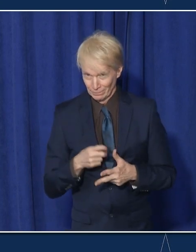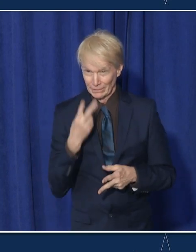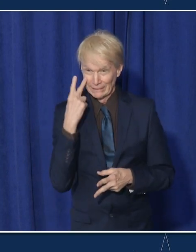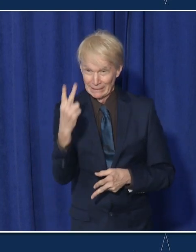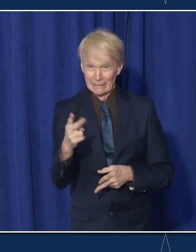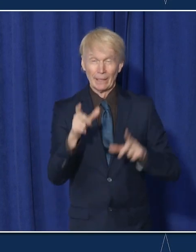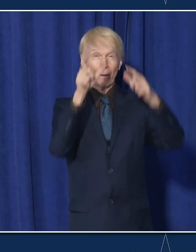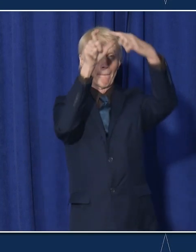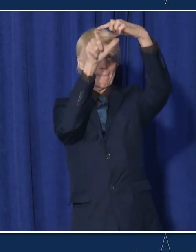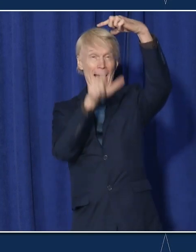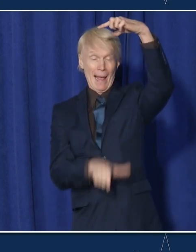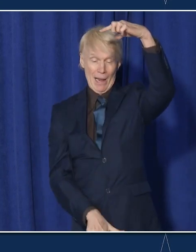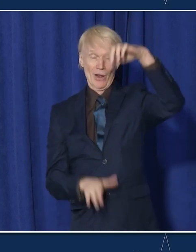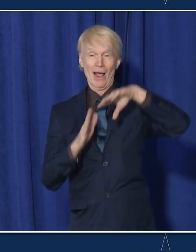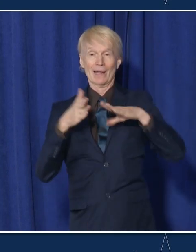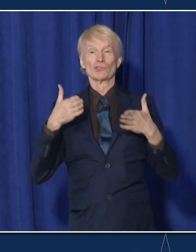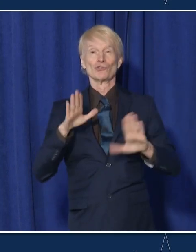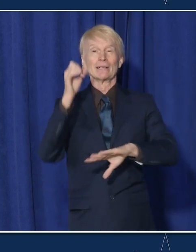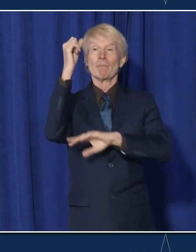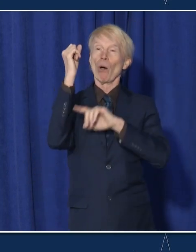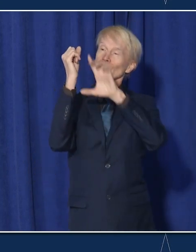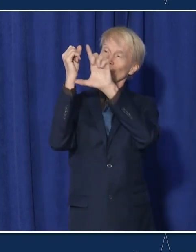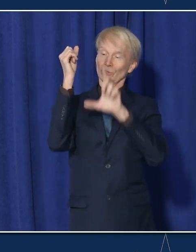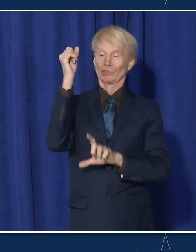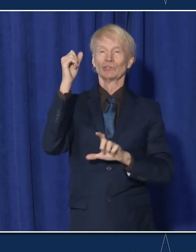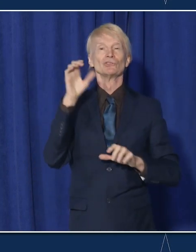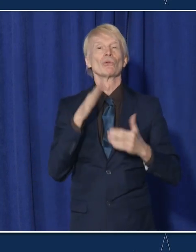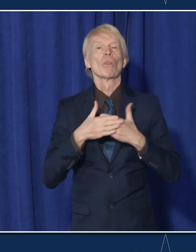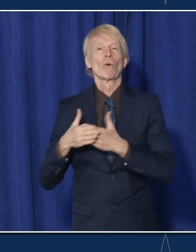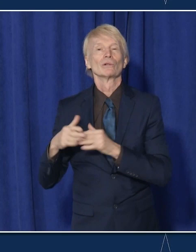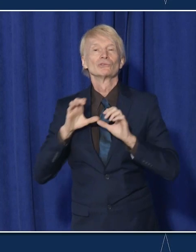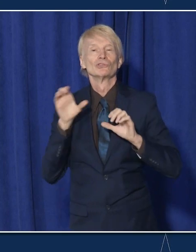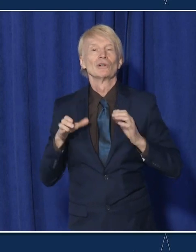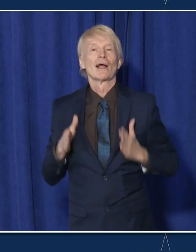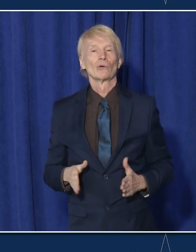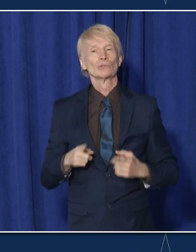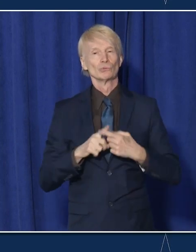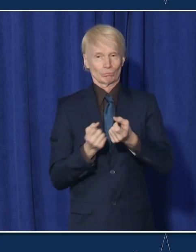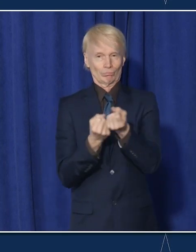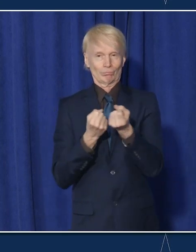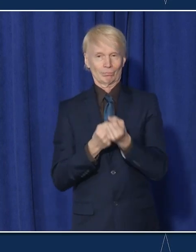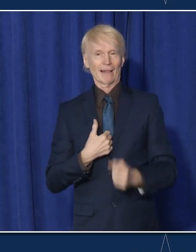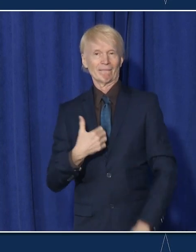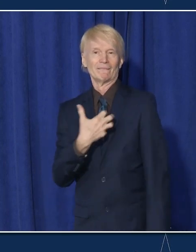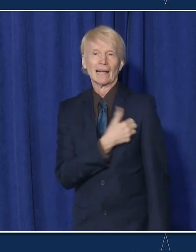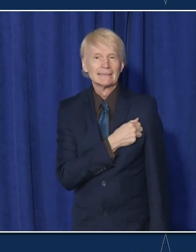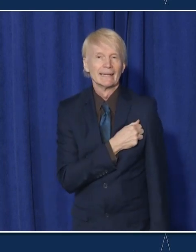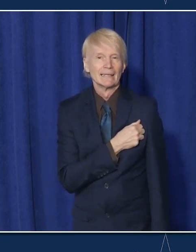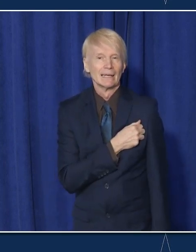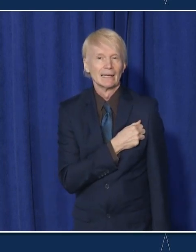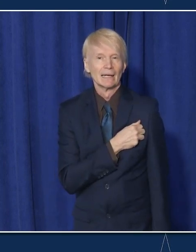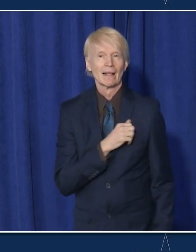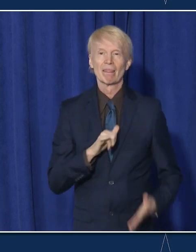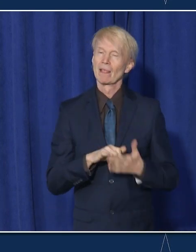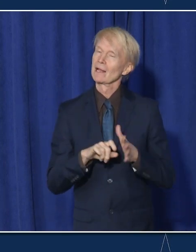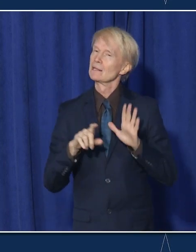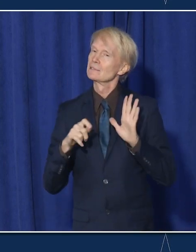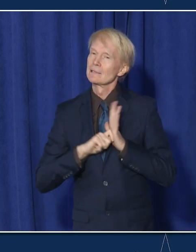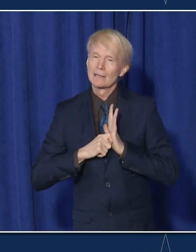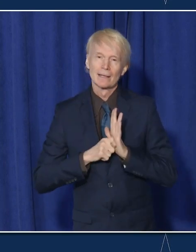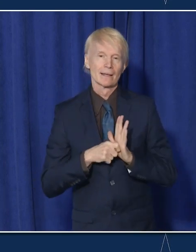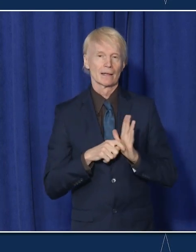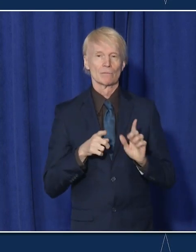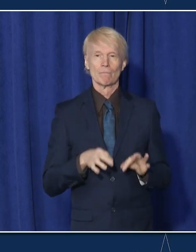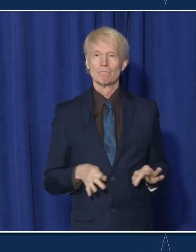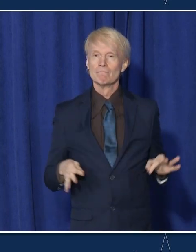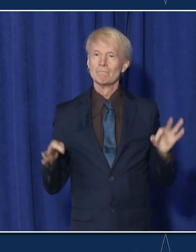pole banners featuring local Chicagoans art. Again, promoting vaccination. It remains the keystone of us being